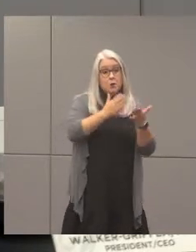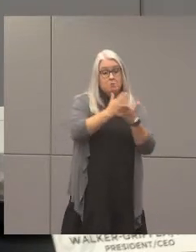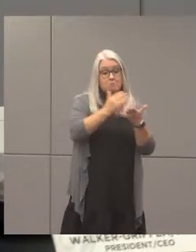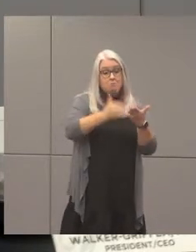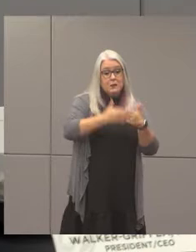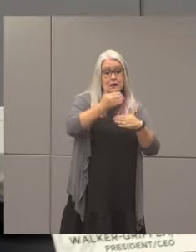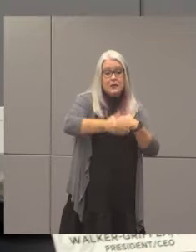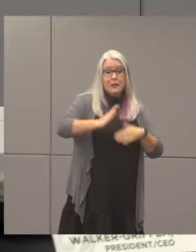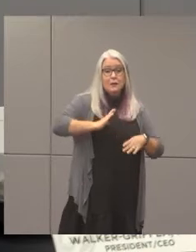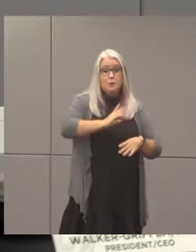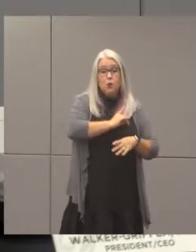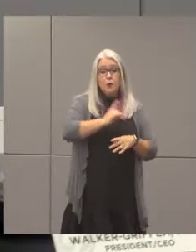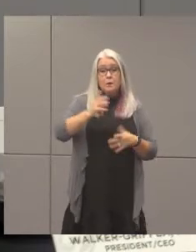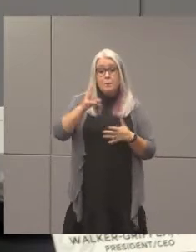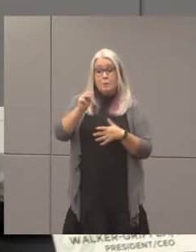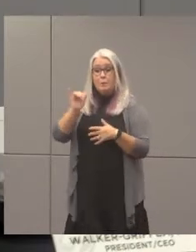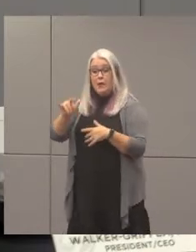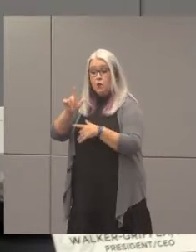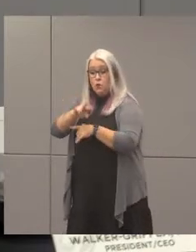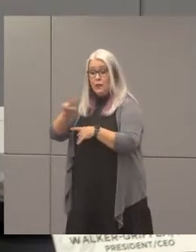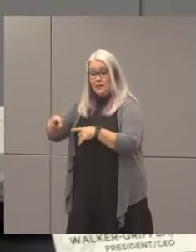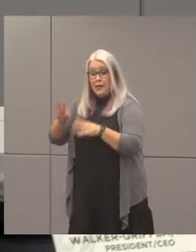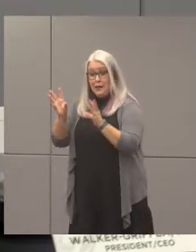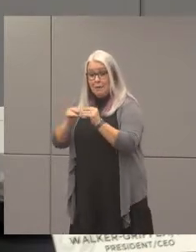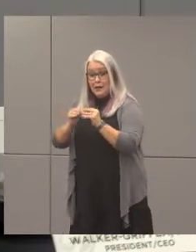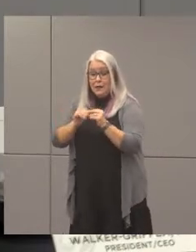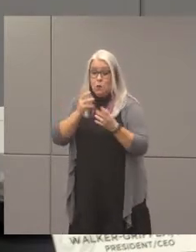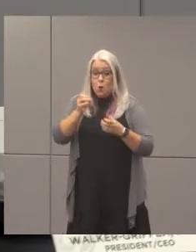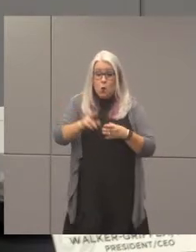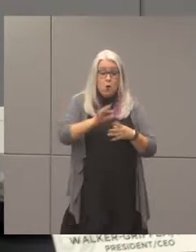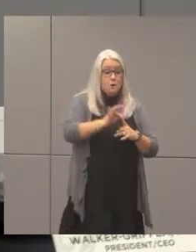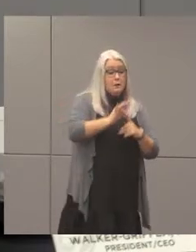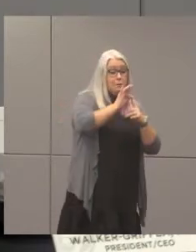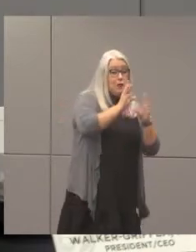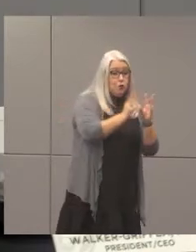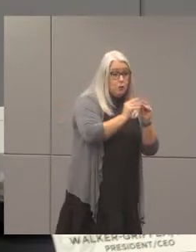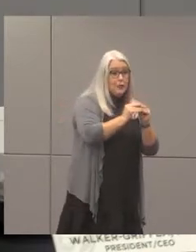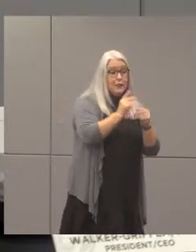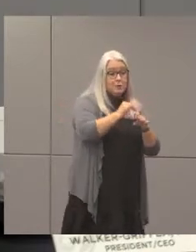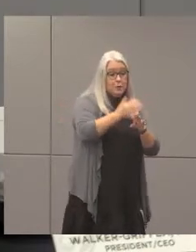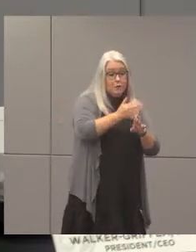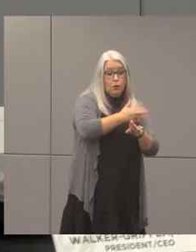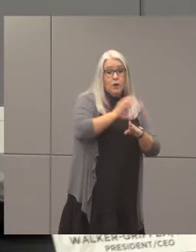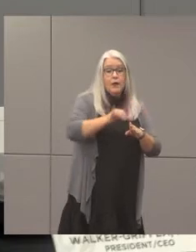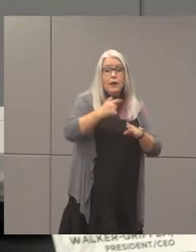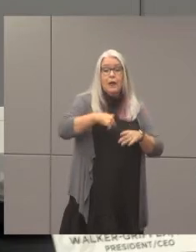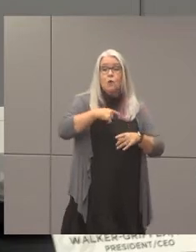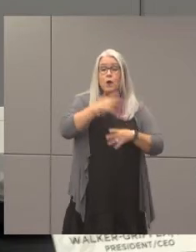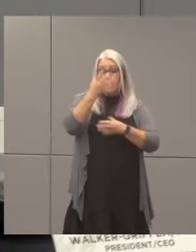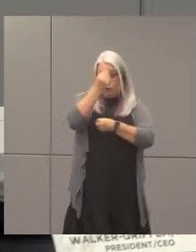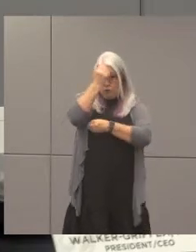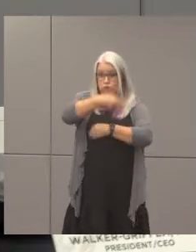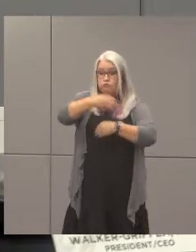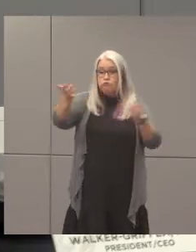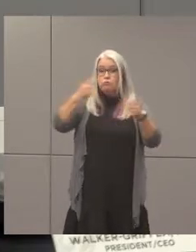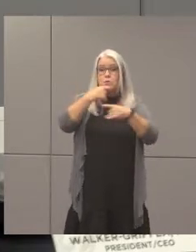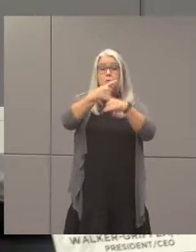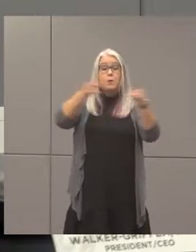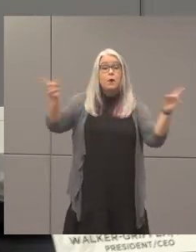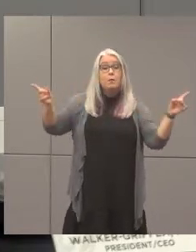have a regular meeting on May 22nd or a special meeting before that date. I very intentionally make this a